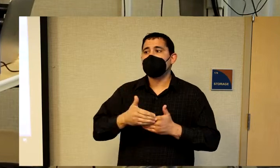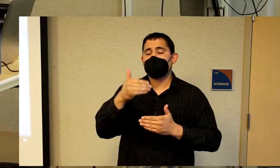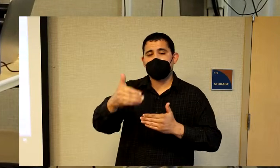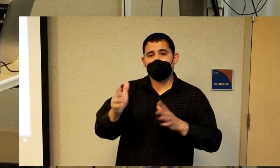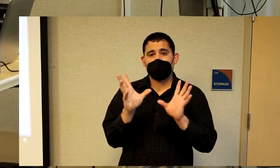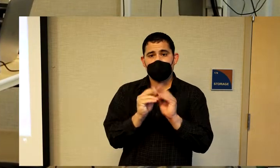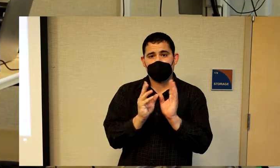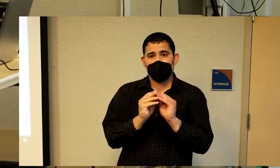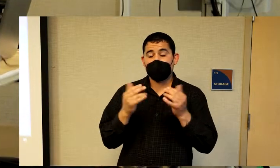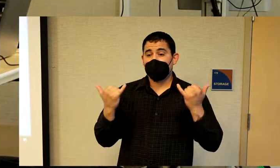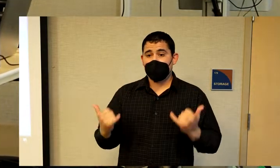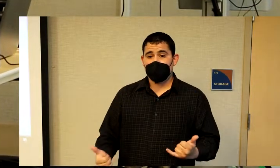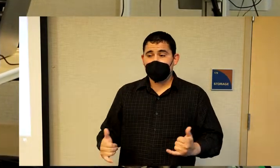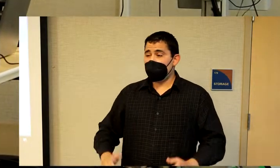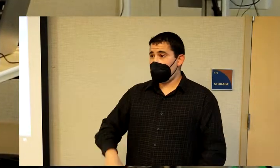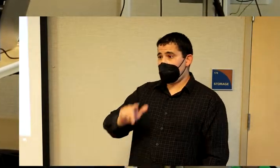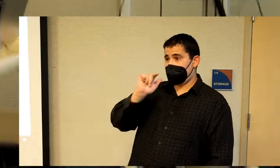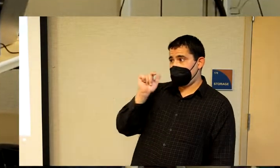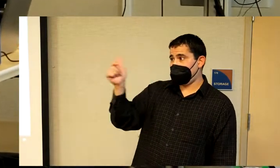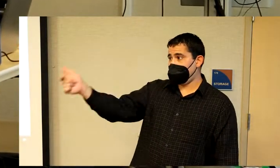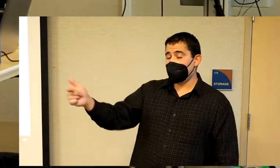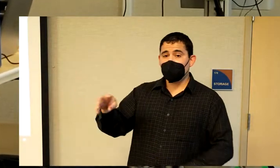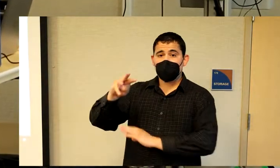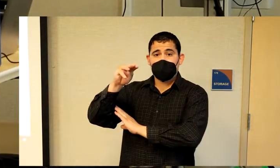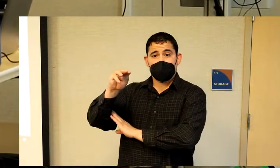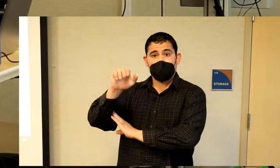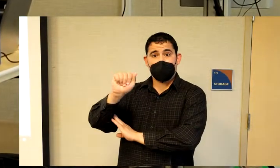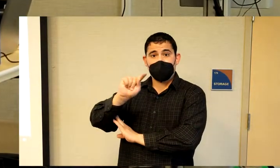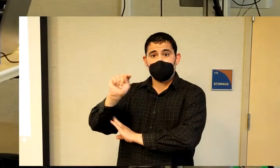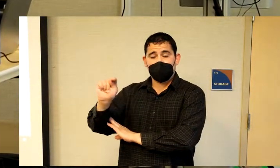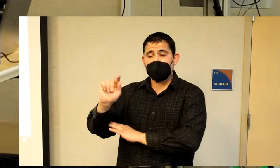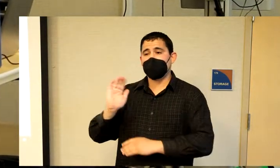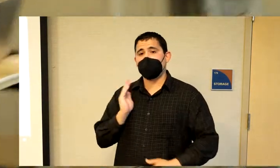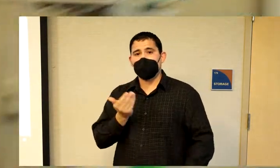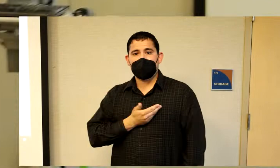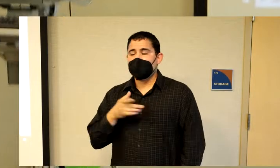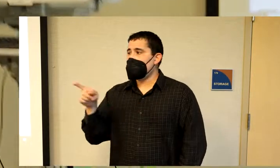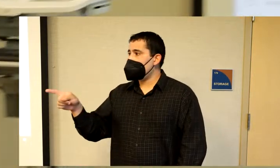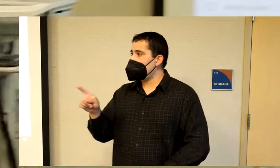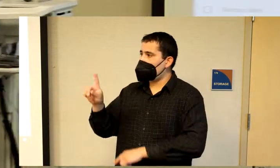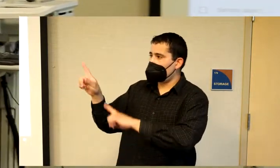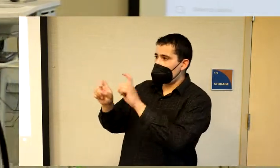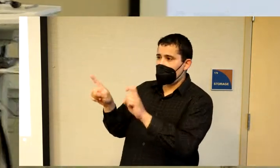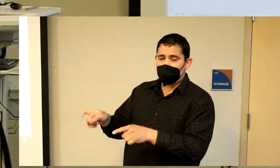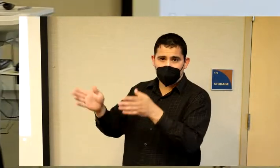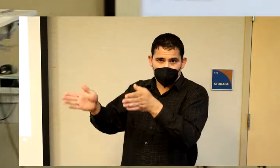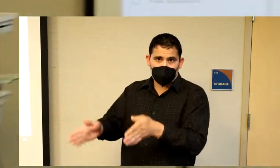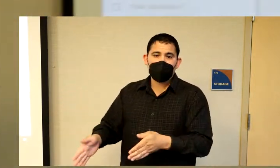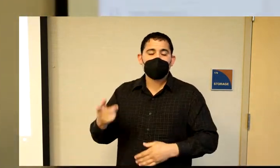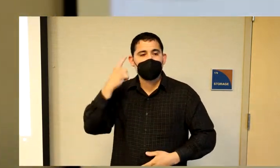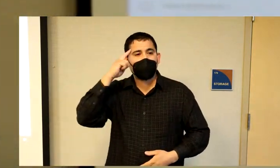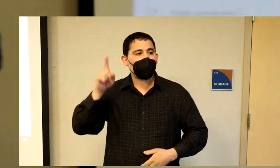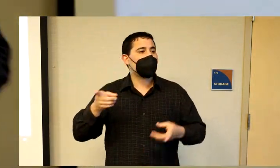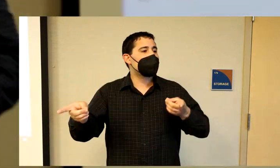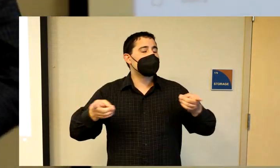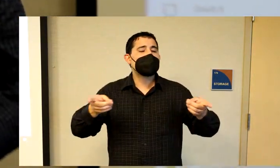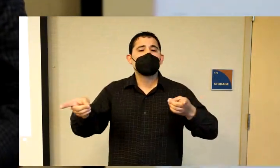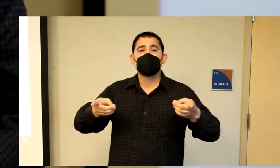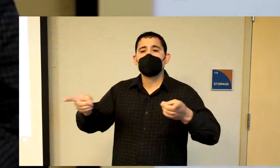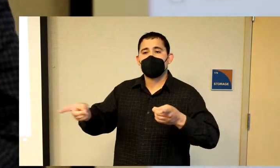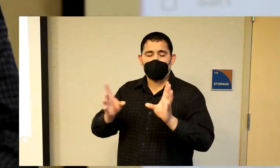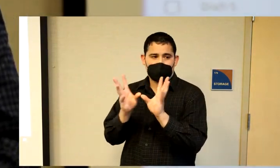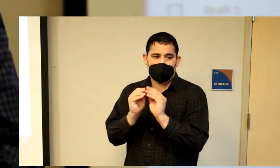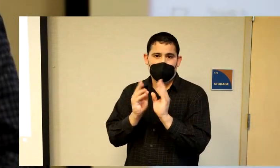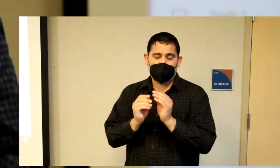Okay, and with that, I'm going to turn it over to Matt, our consultant, and let him begin to direct us through the meeting tonight. I want to note that we